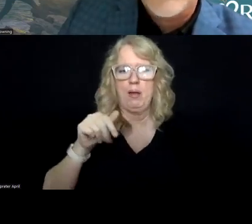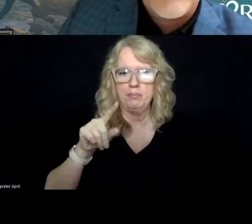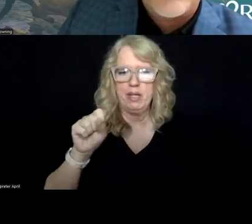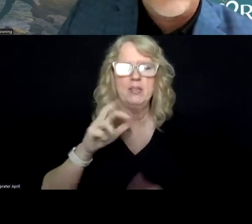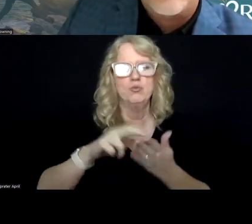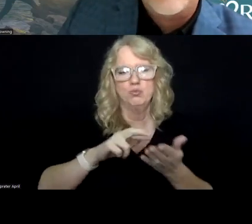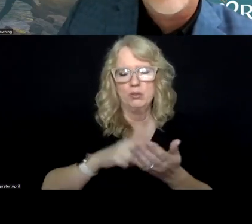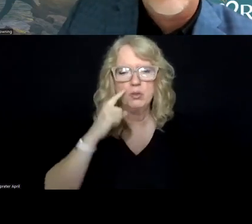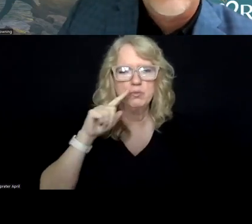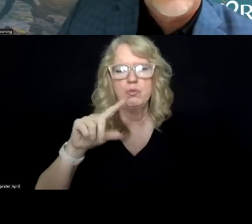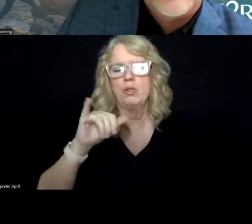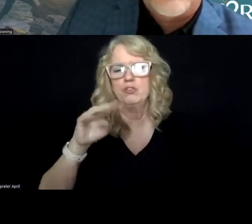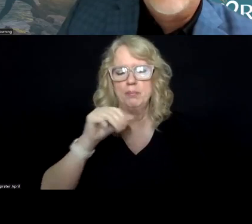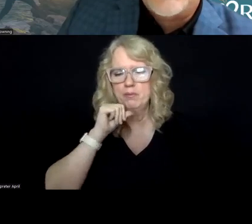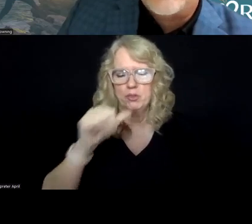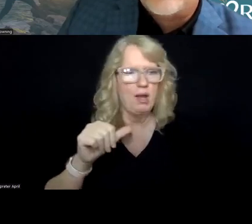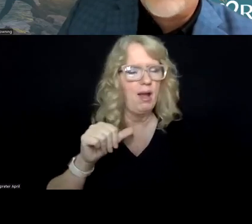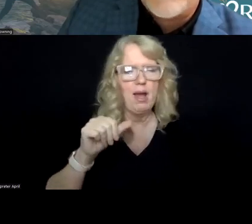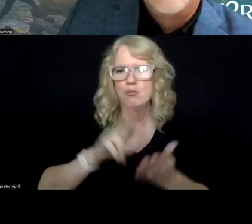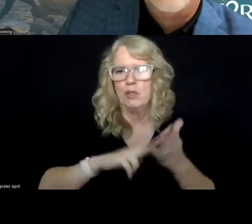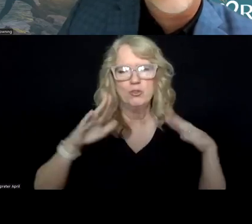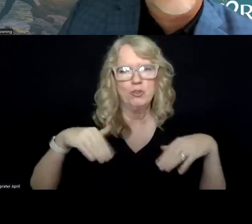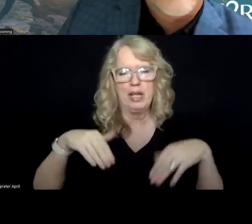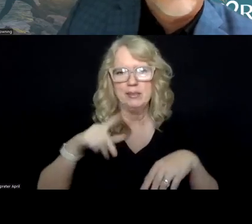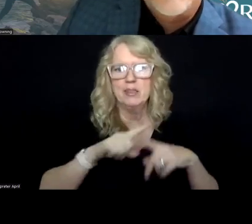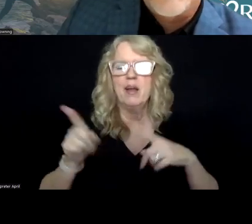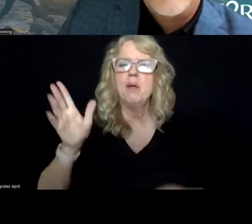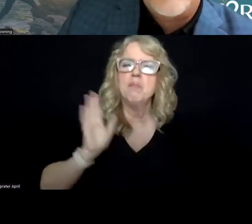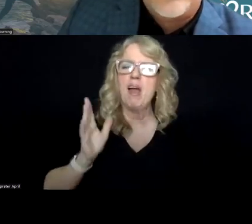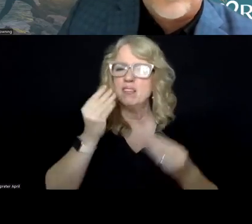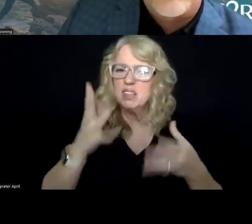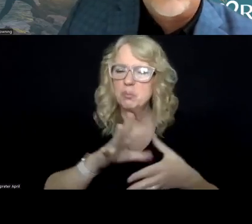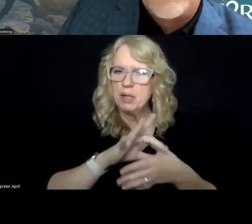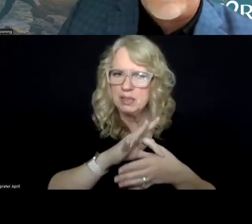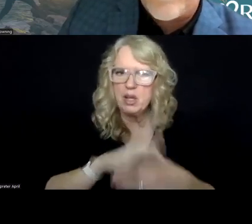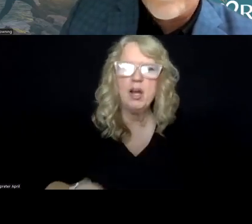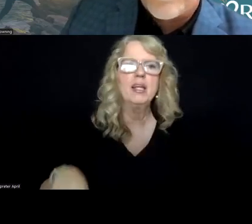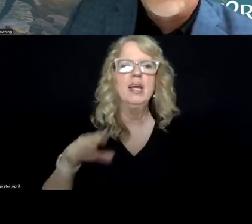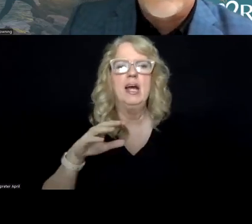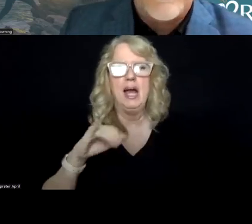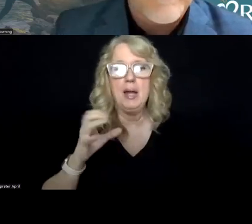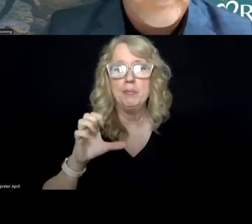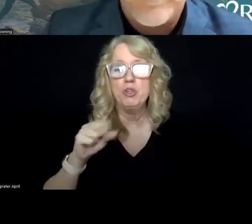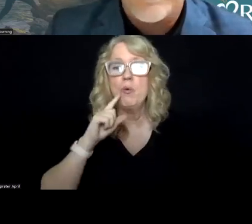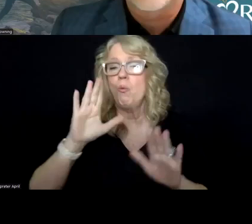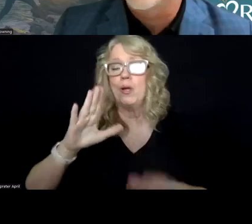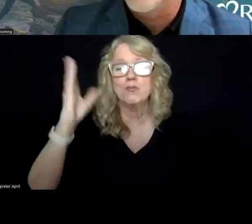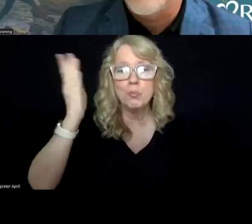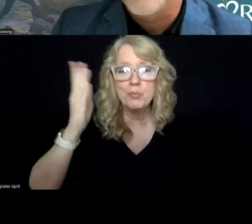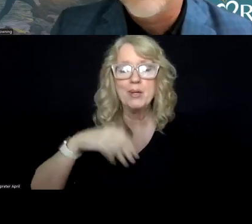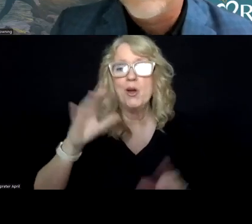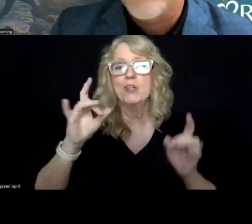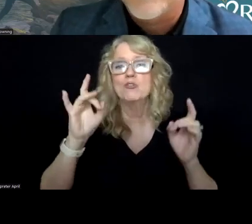register for the jam if you're not registered, check on past content. Jess did a wonderful job presenting on